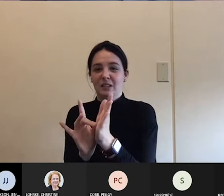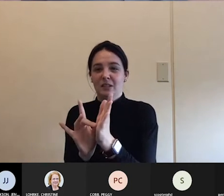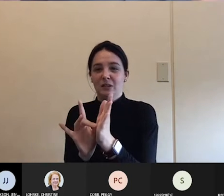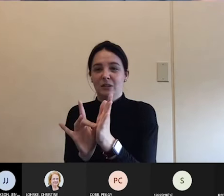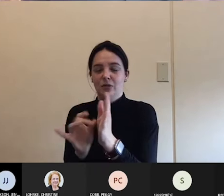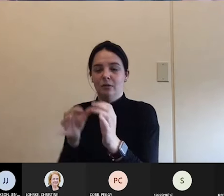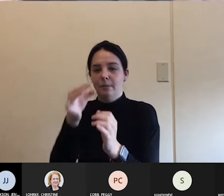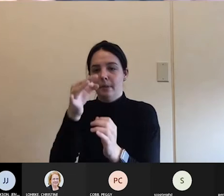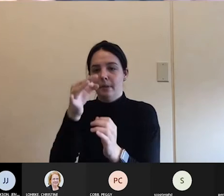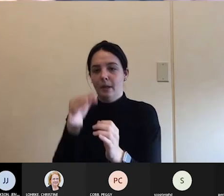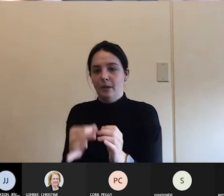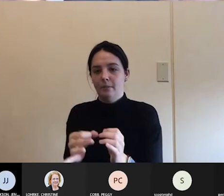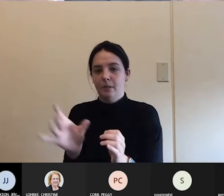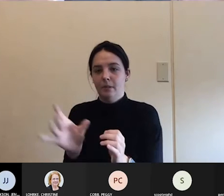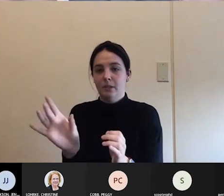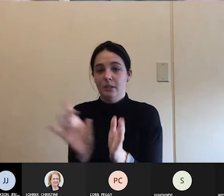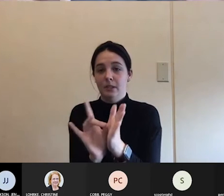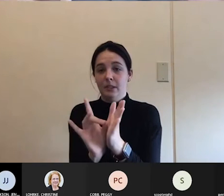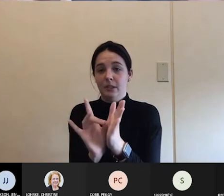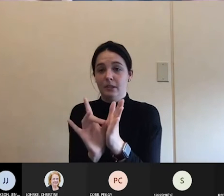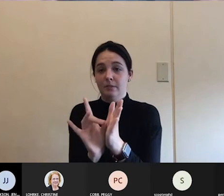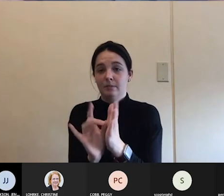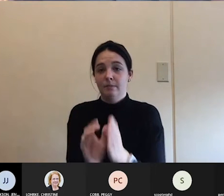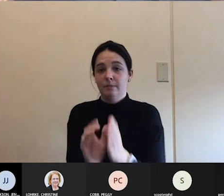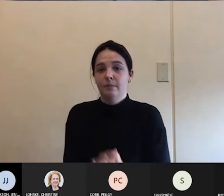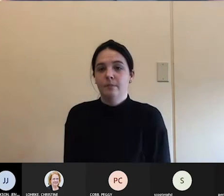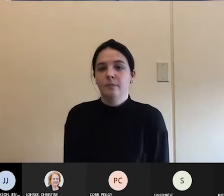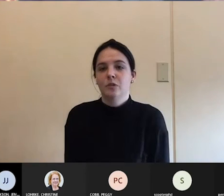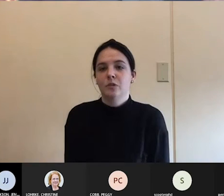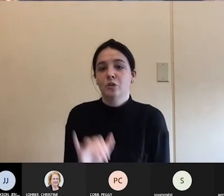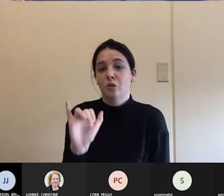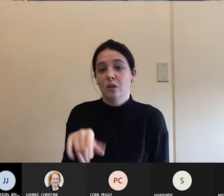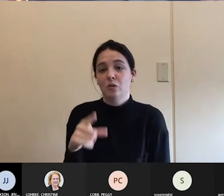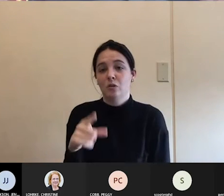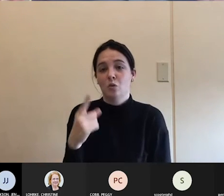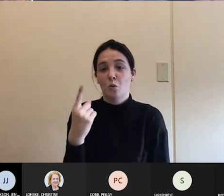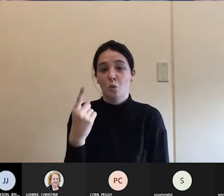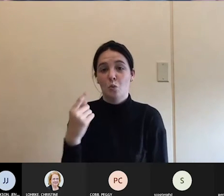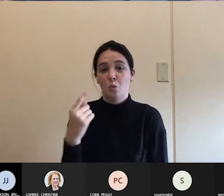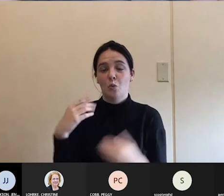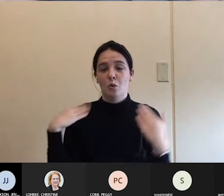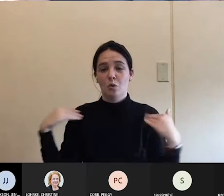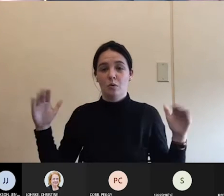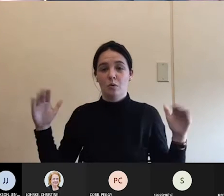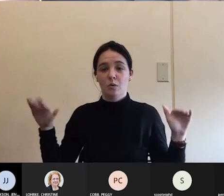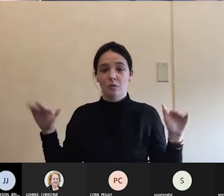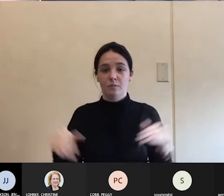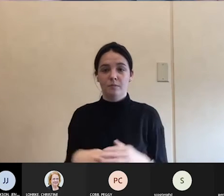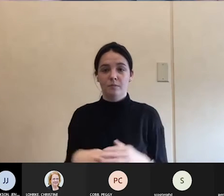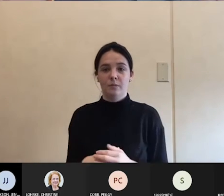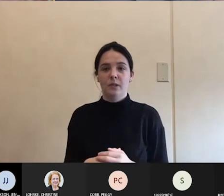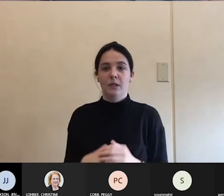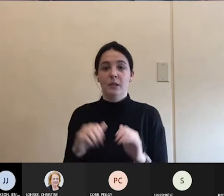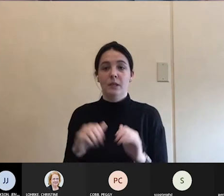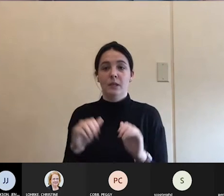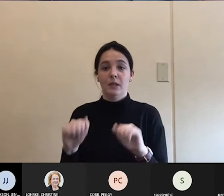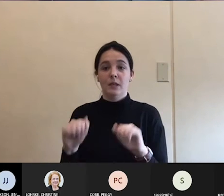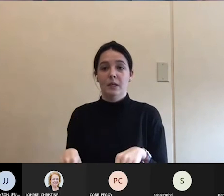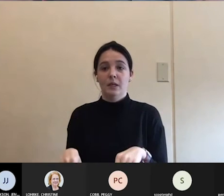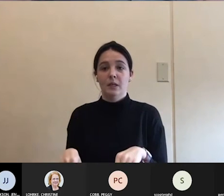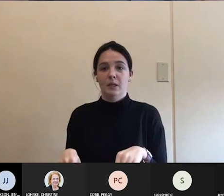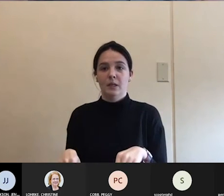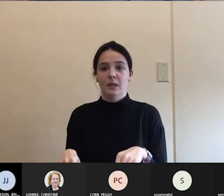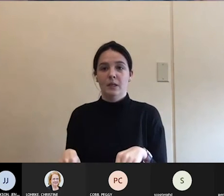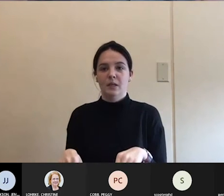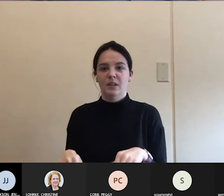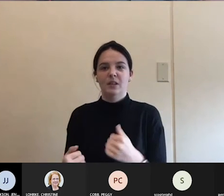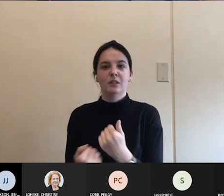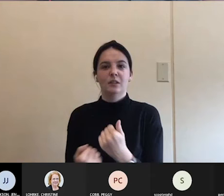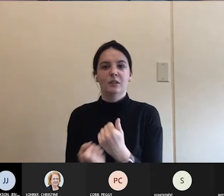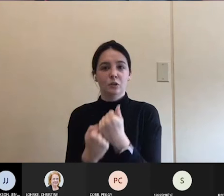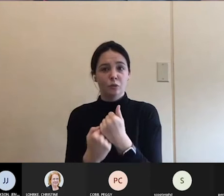So that's one wing. I can reinforce this wing by taking another piece of tape